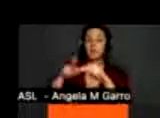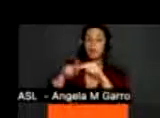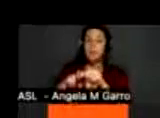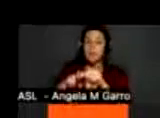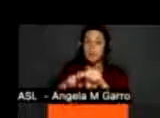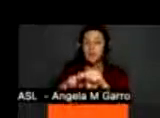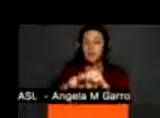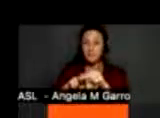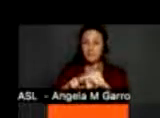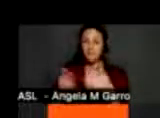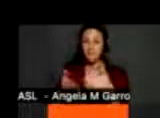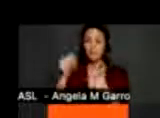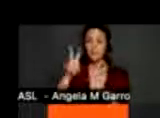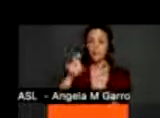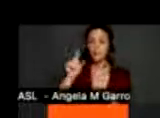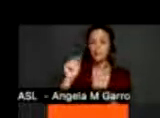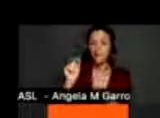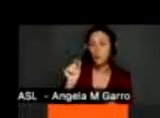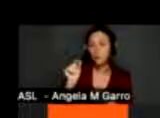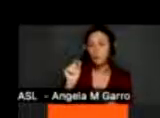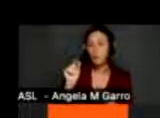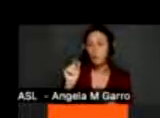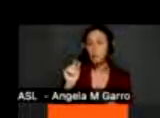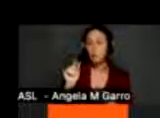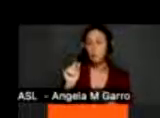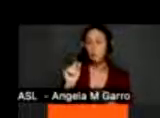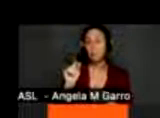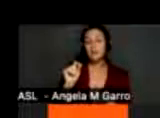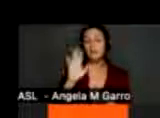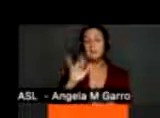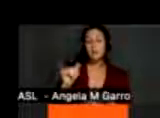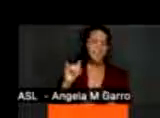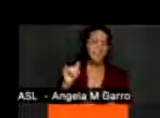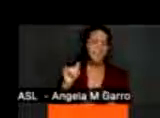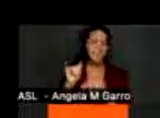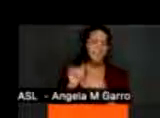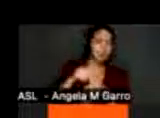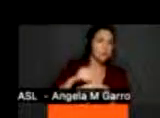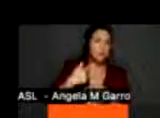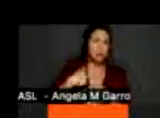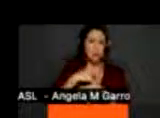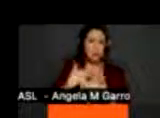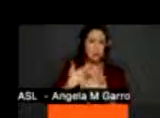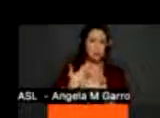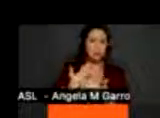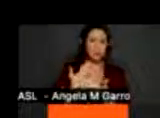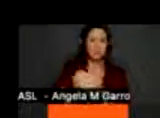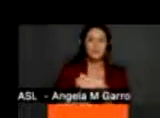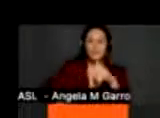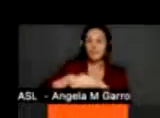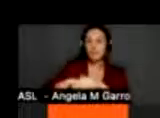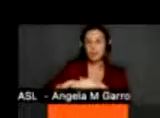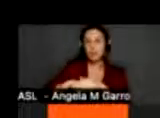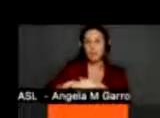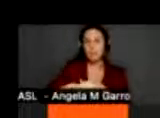by almost 220 by the time we reach full capacity in